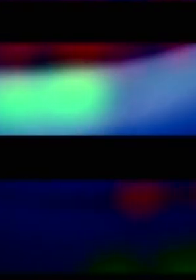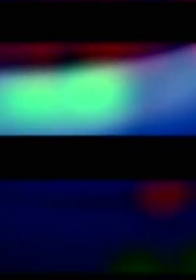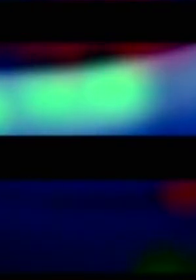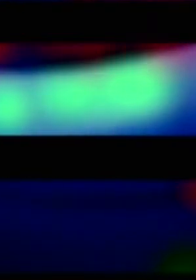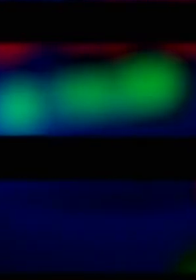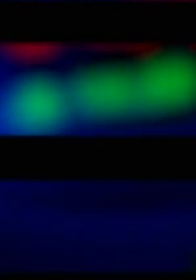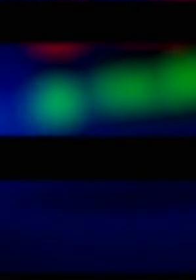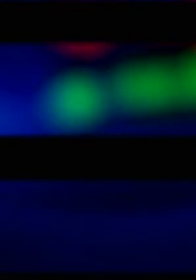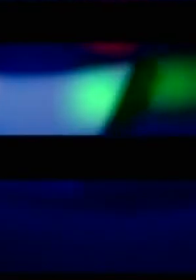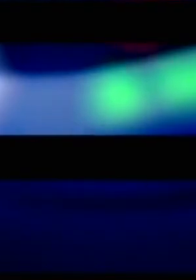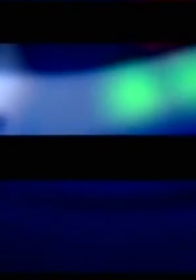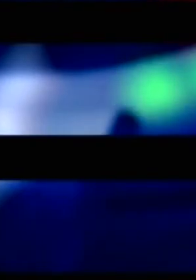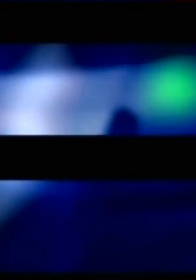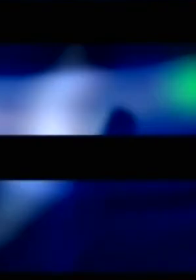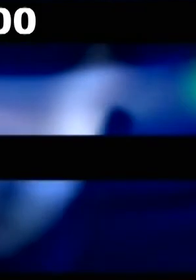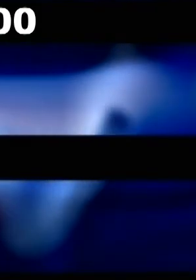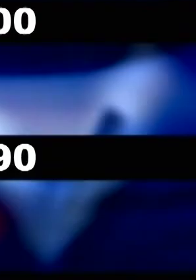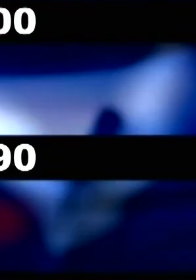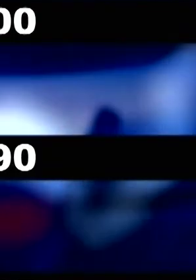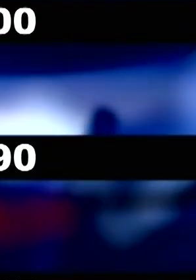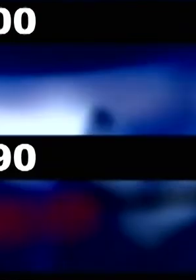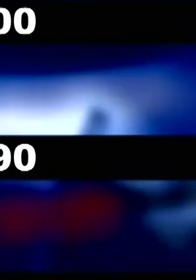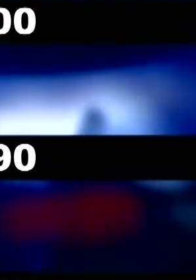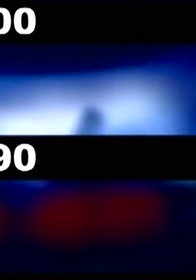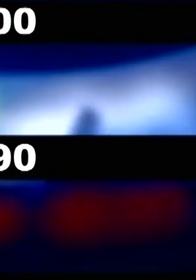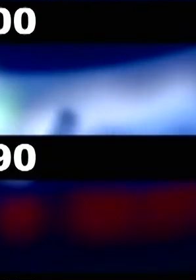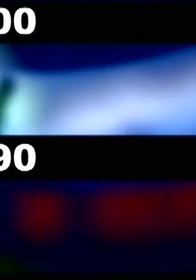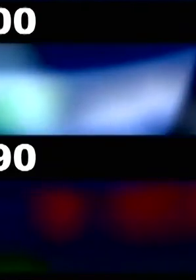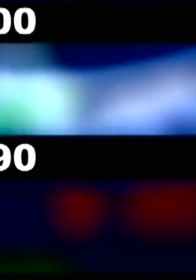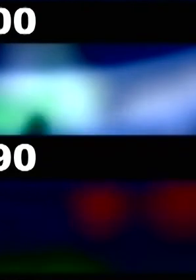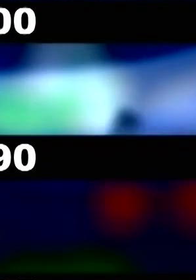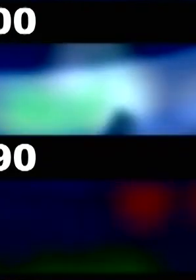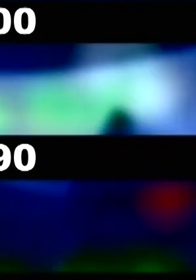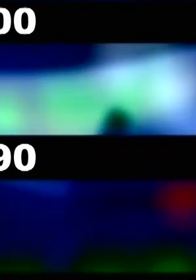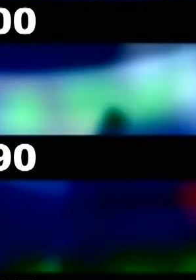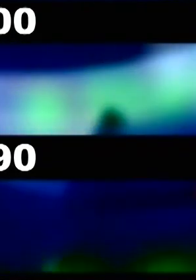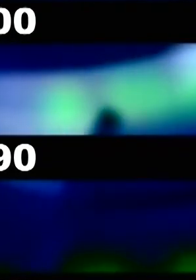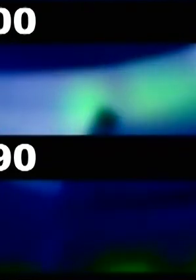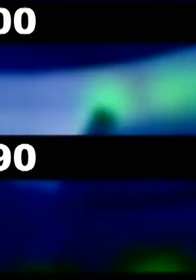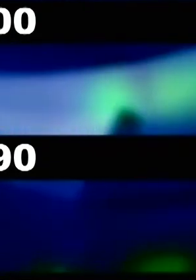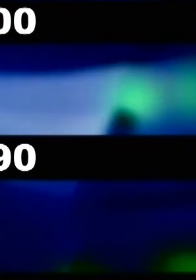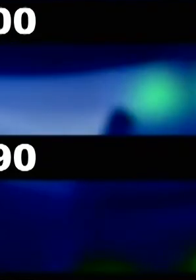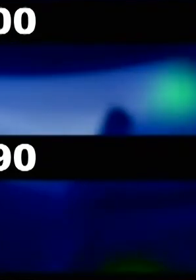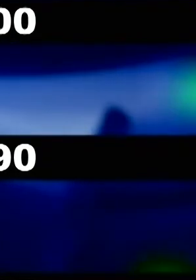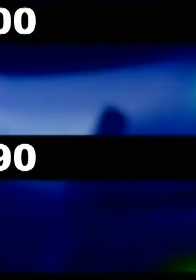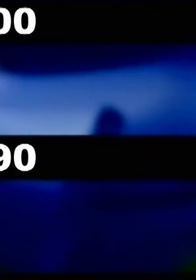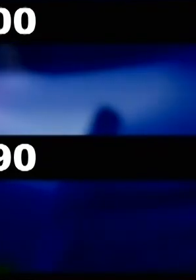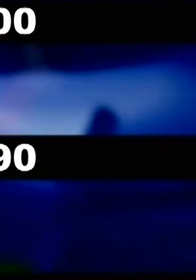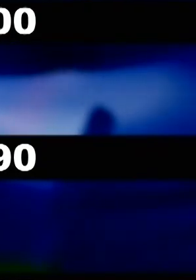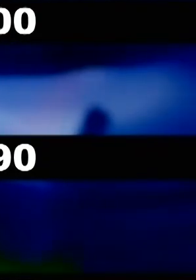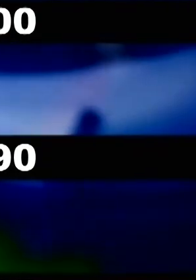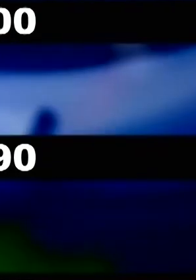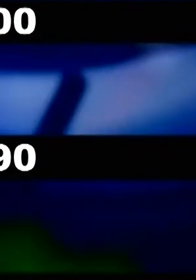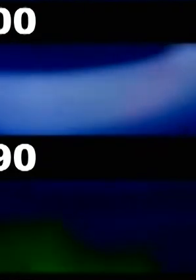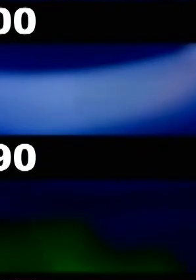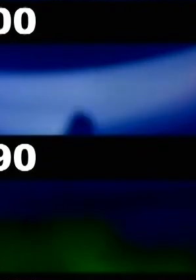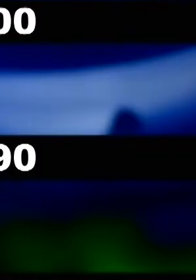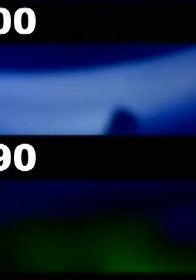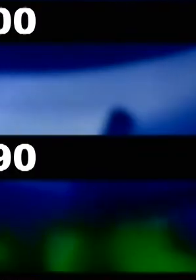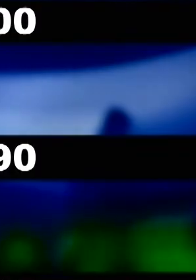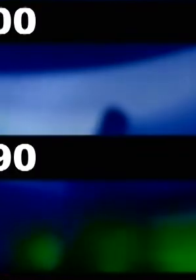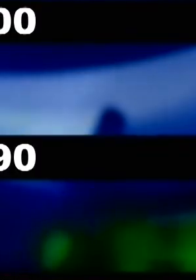225,658 units. In Trinidad and Tobago, Trinidad and Tobago NGL Limited was the volume leader with